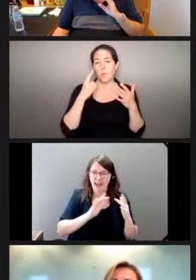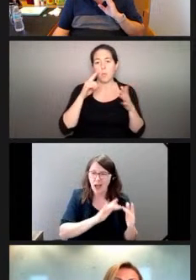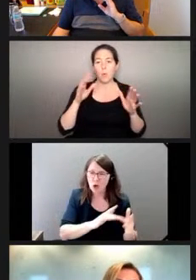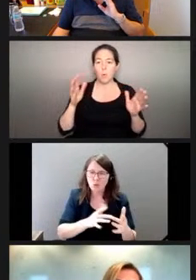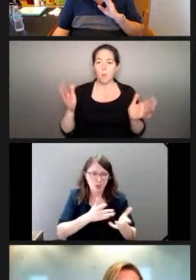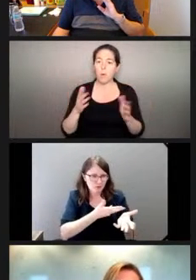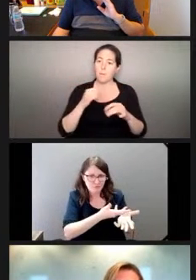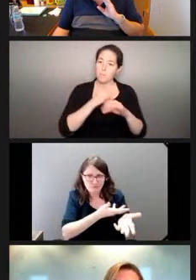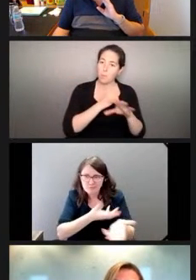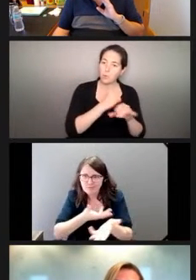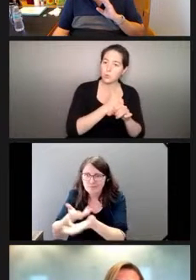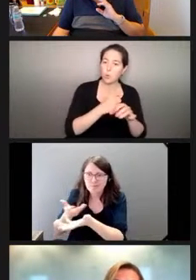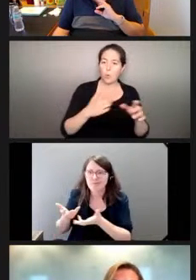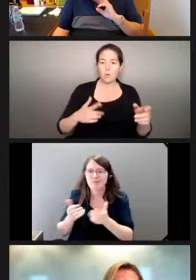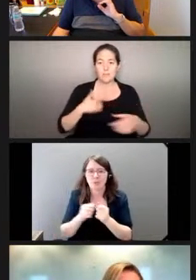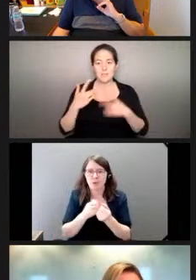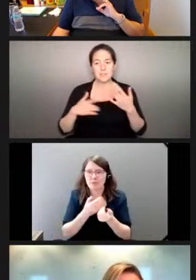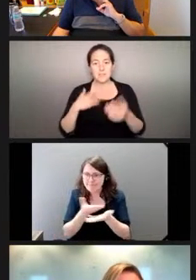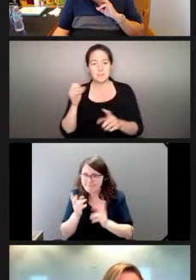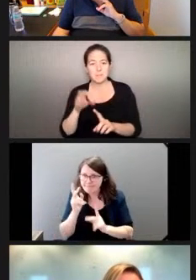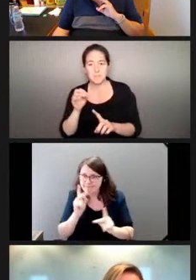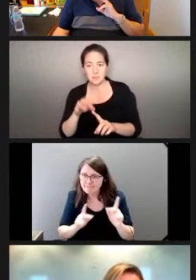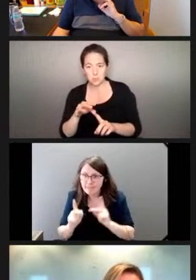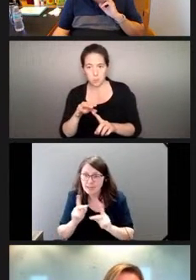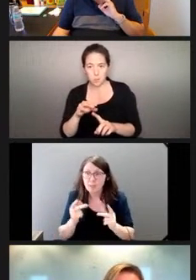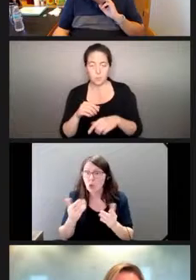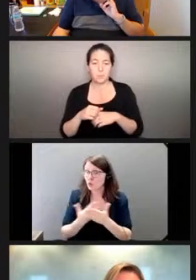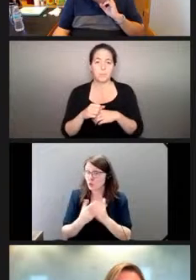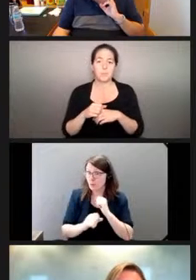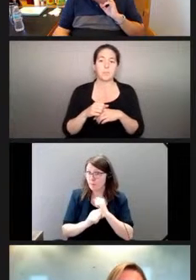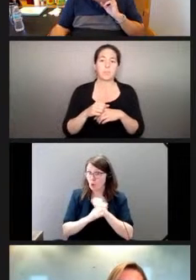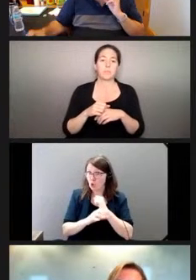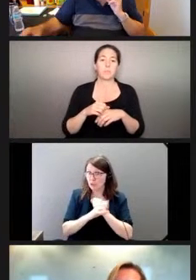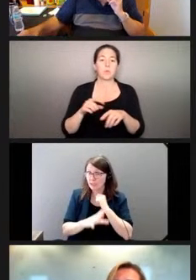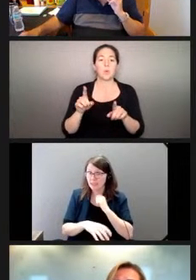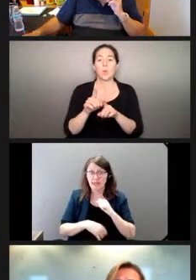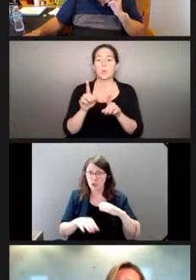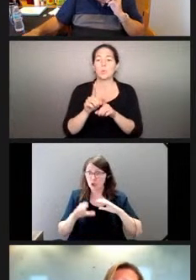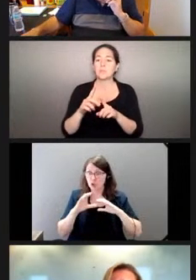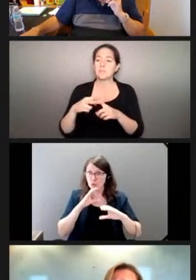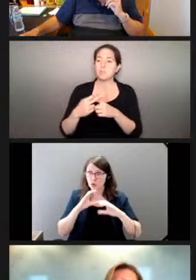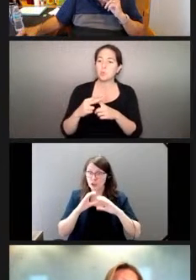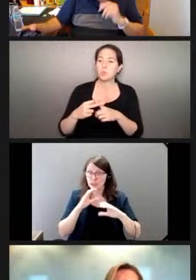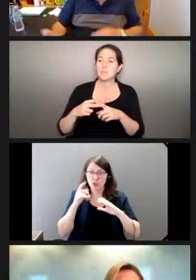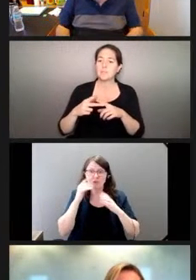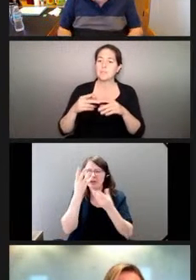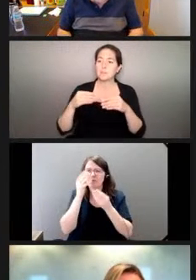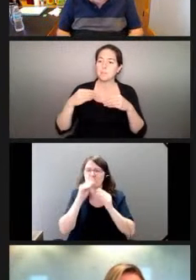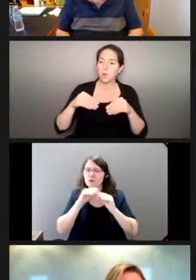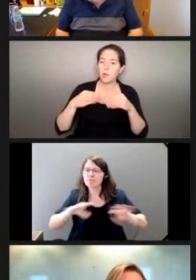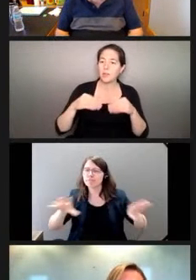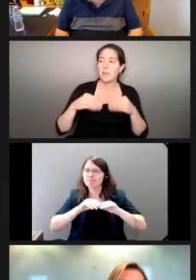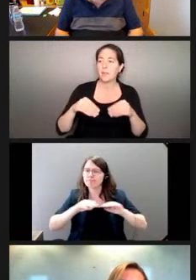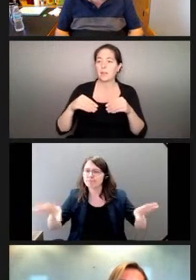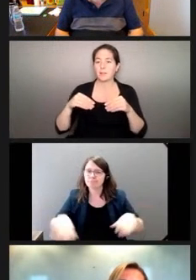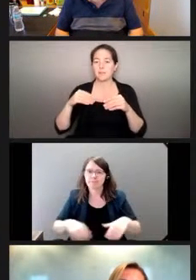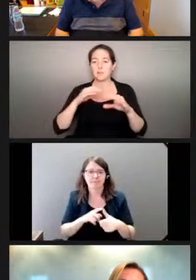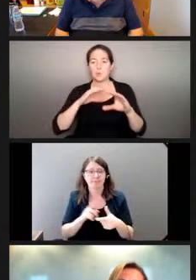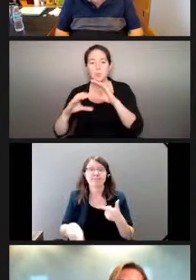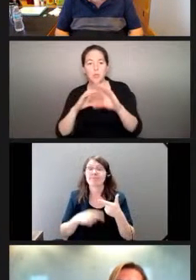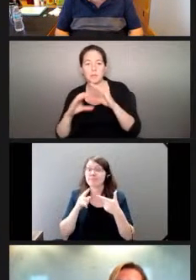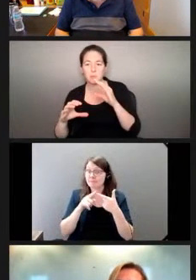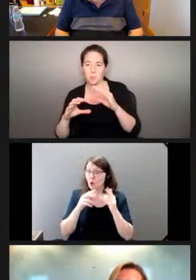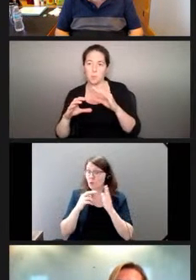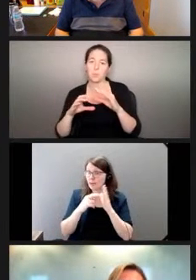and introducing new marketing and communications tools. The regulations, policies, and bylaw